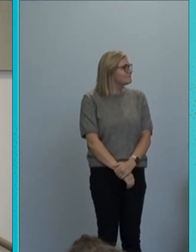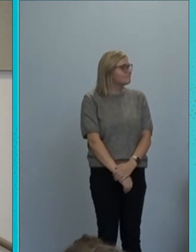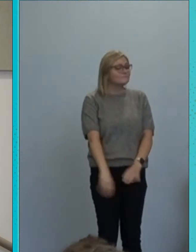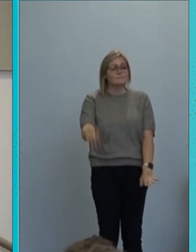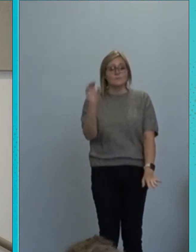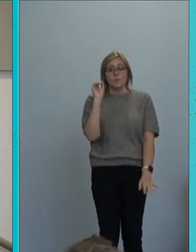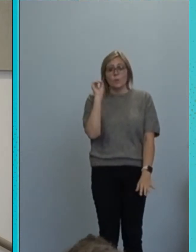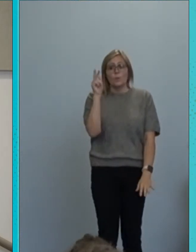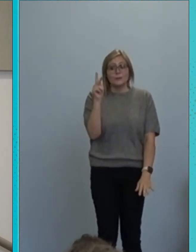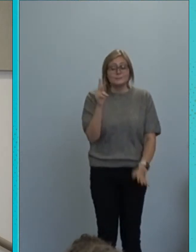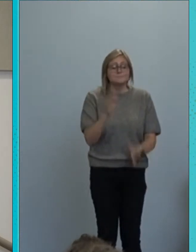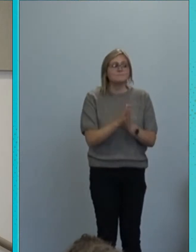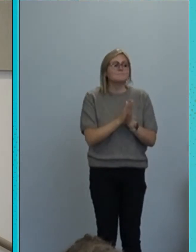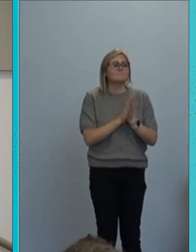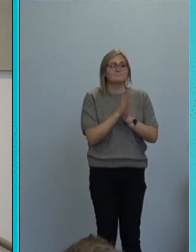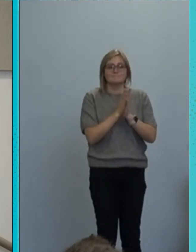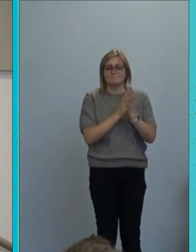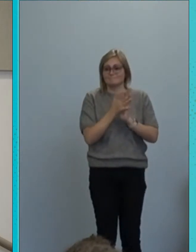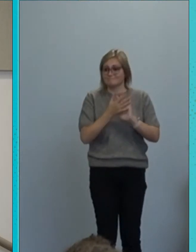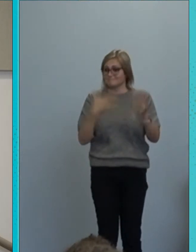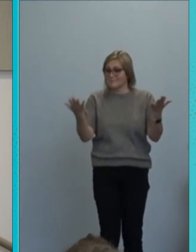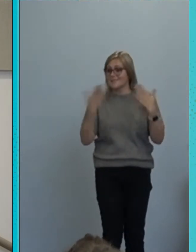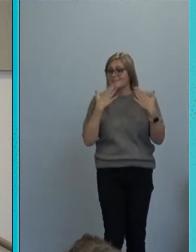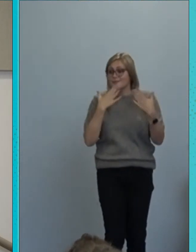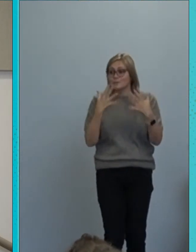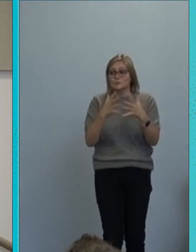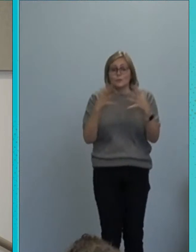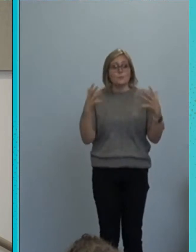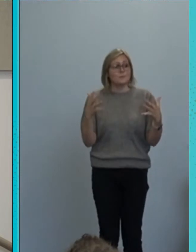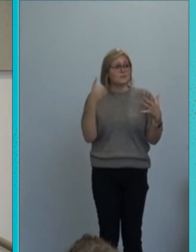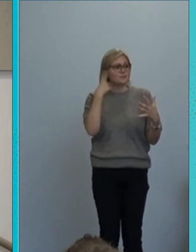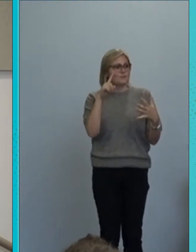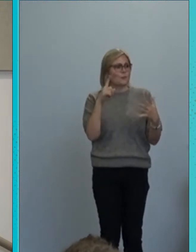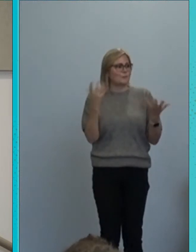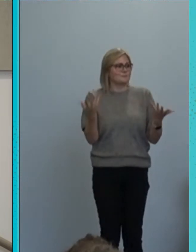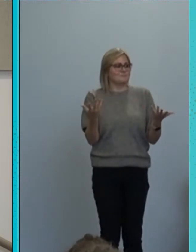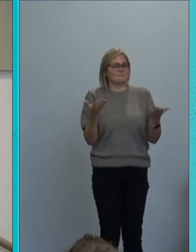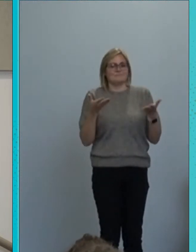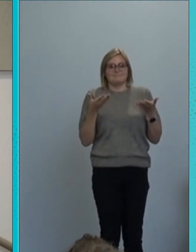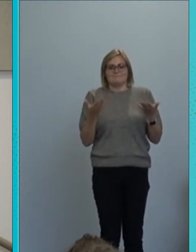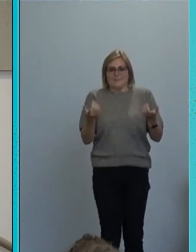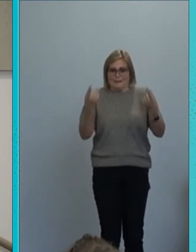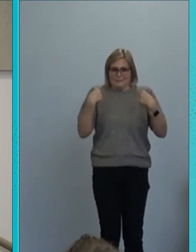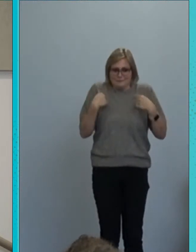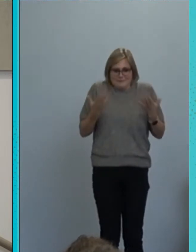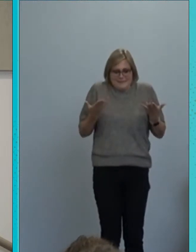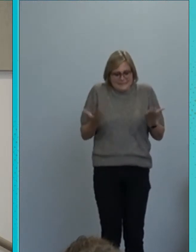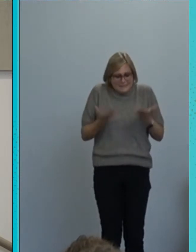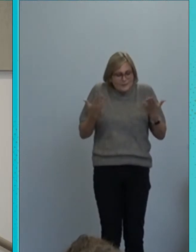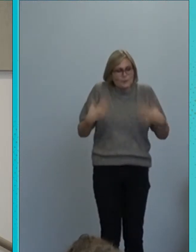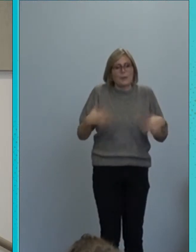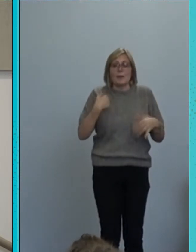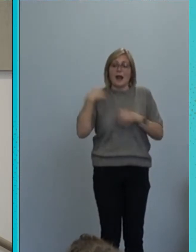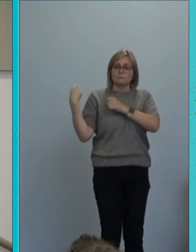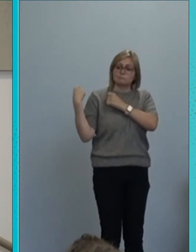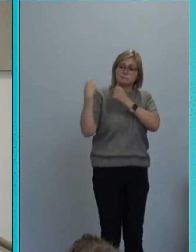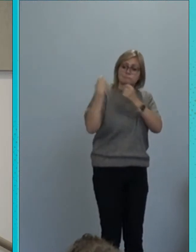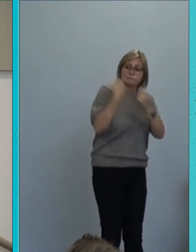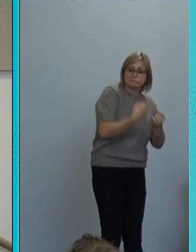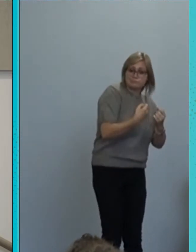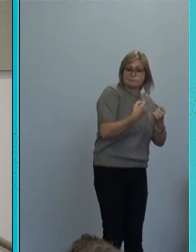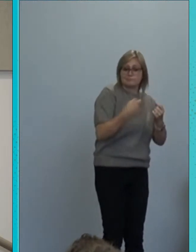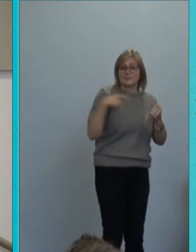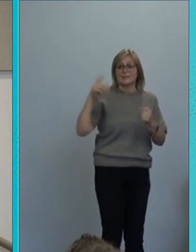Okay, well, thank you so much for having me here. I drove down yesterday